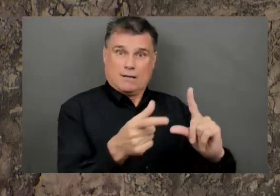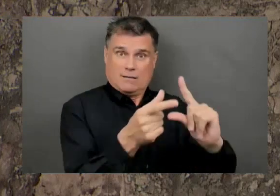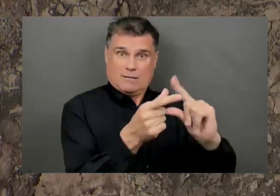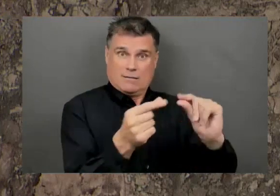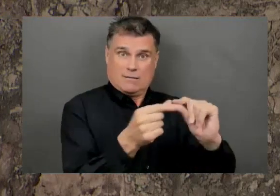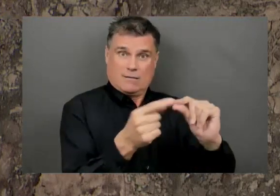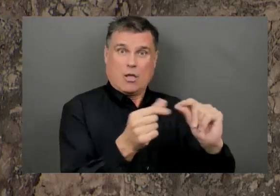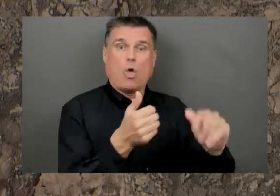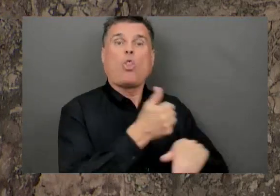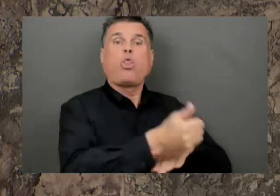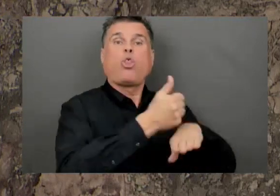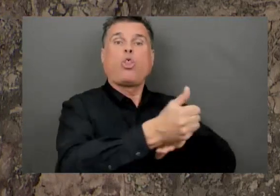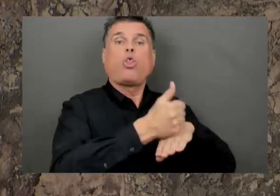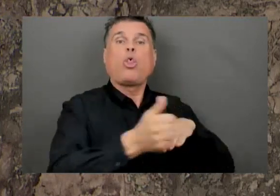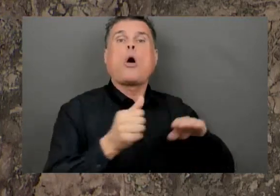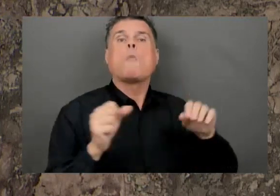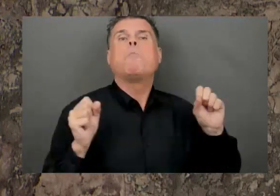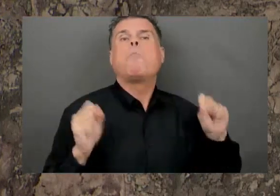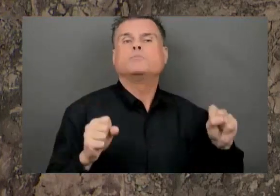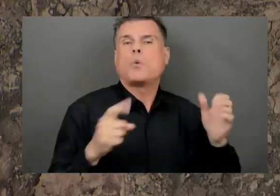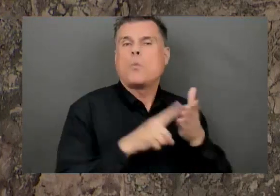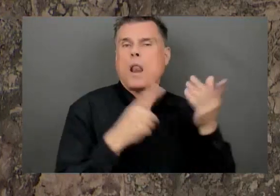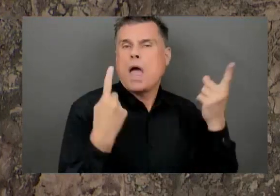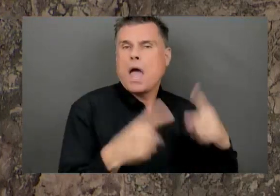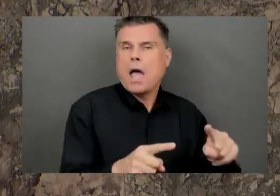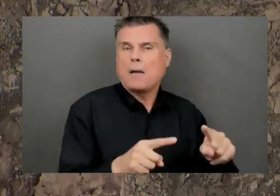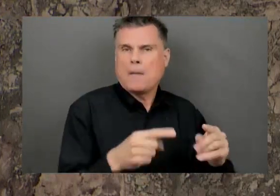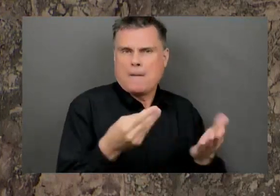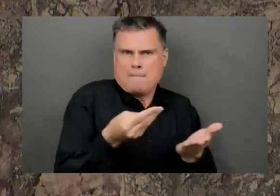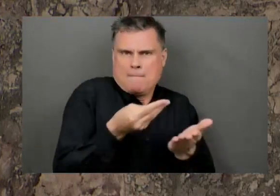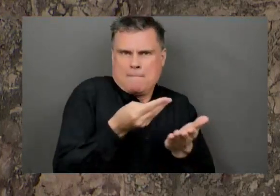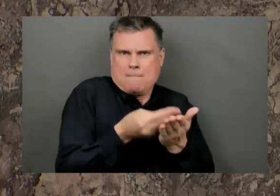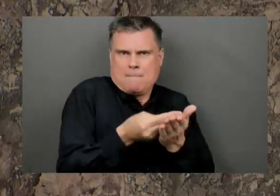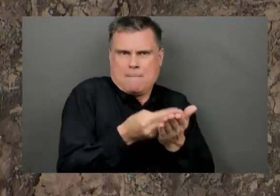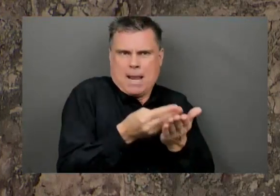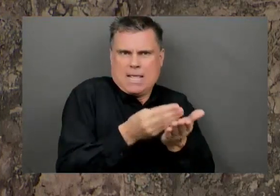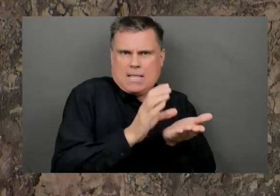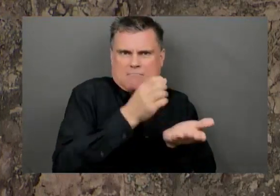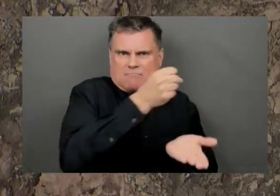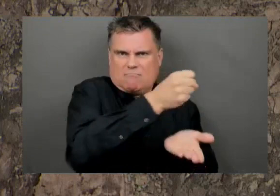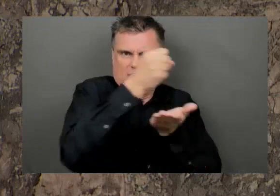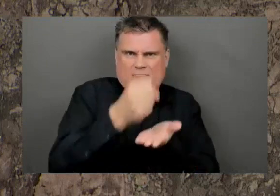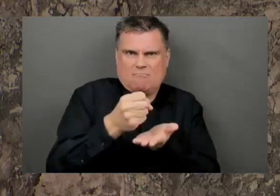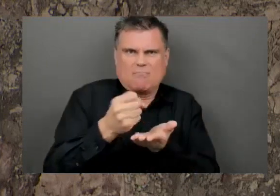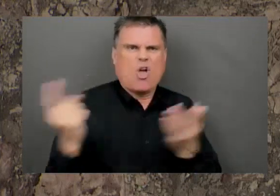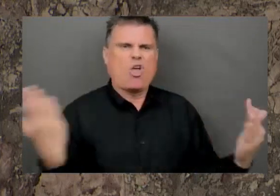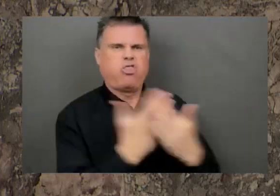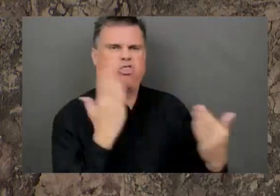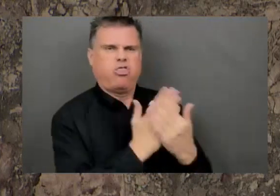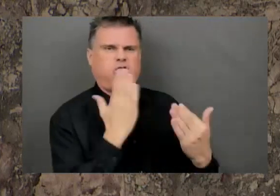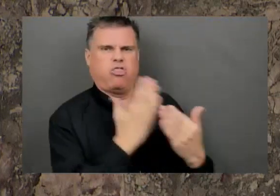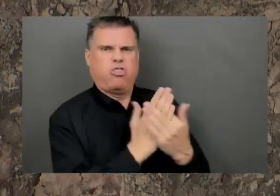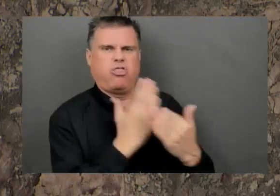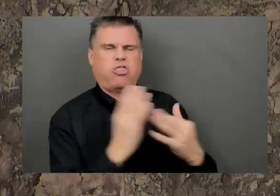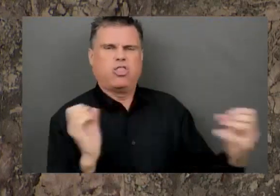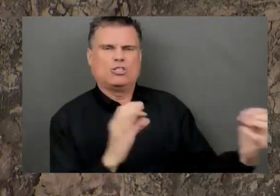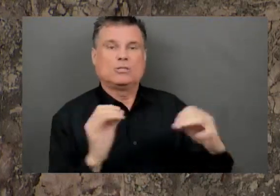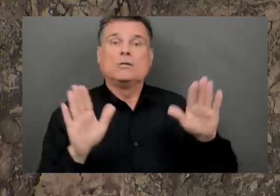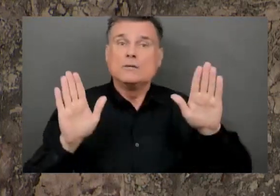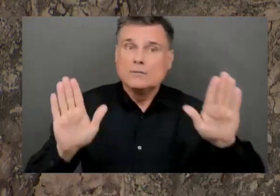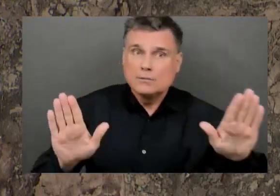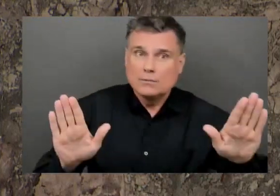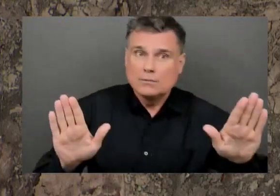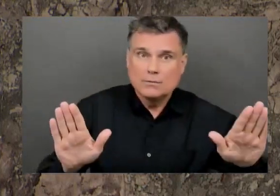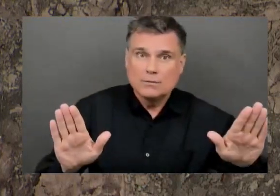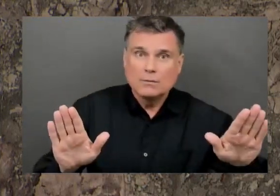administration of a grant program. That's why... Members. Shh. Members.